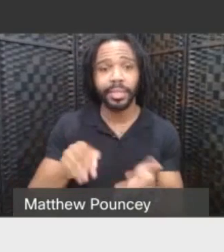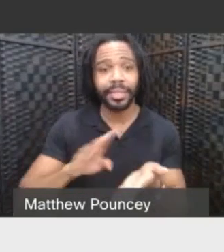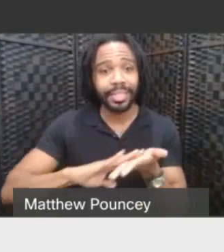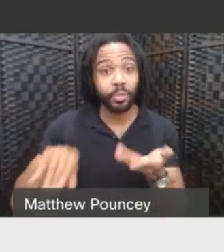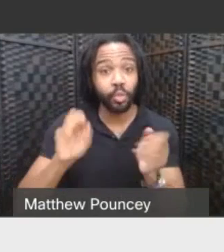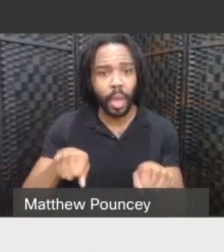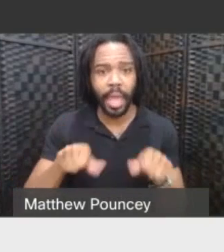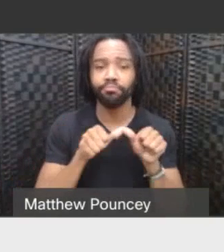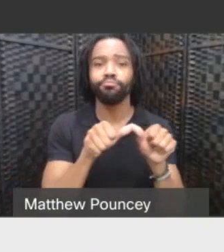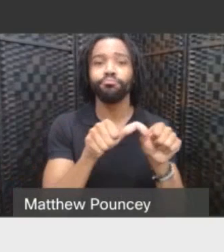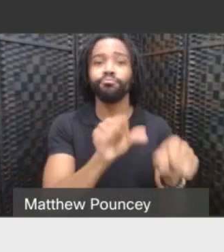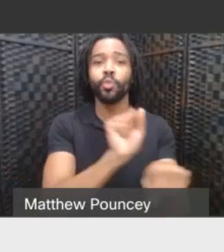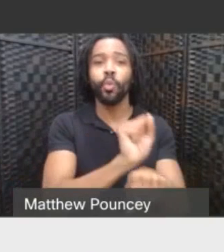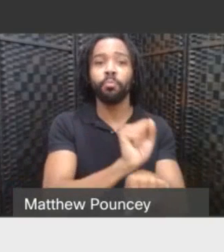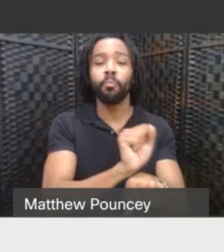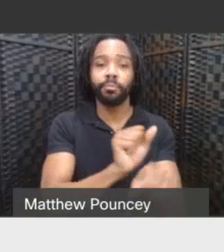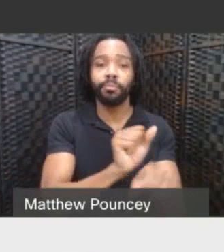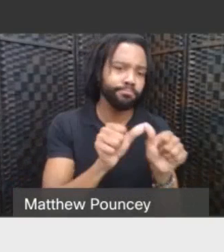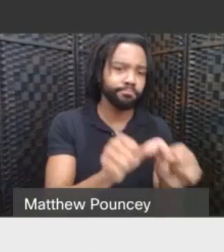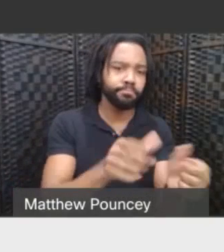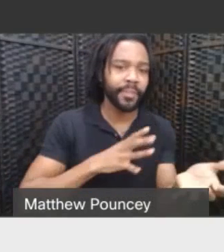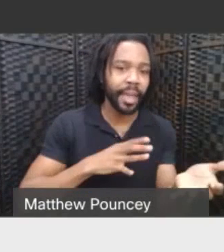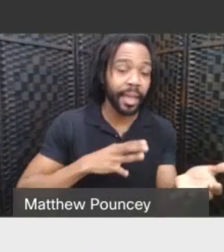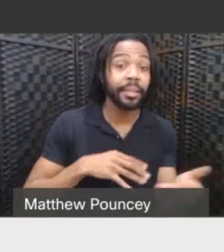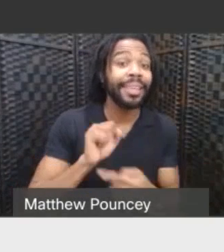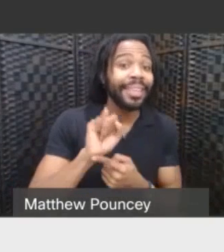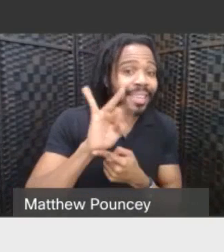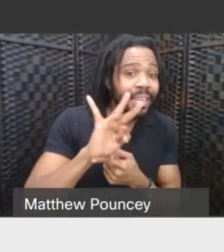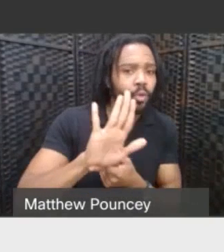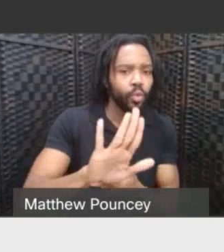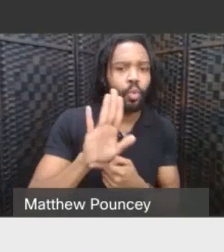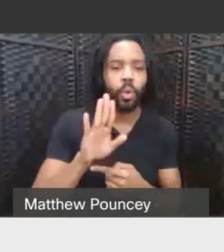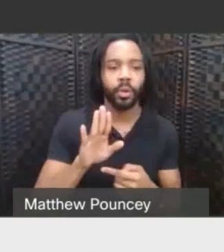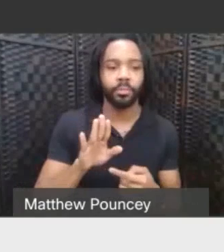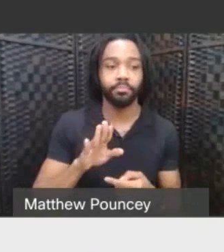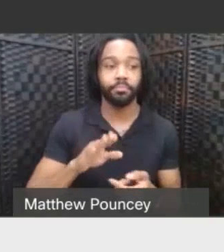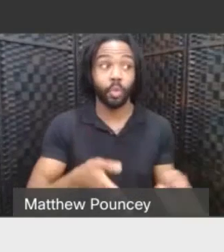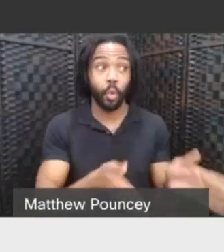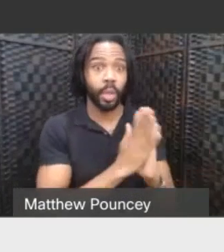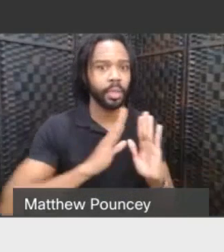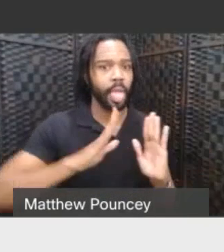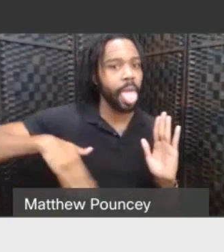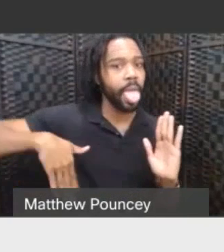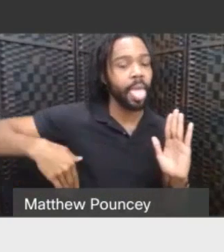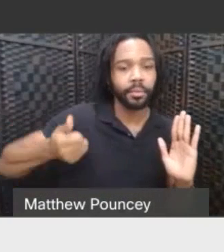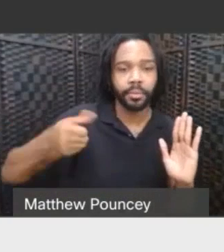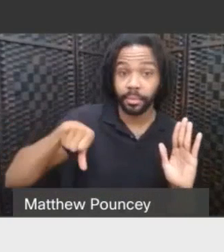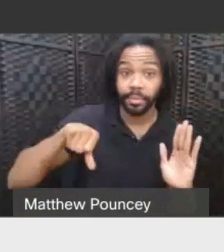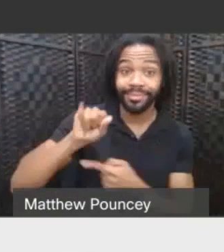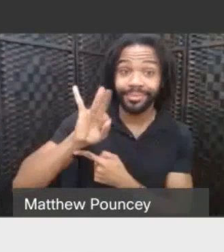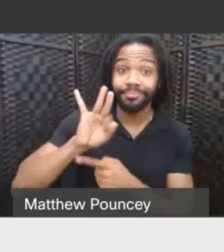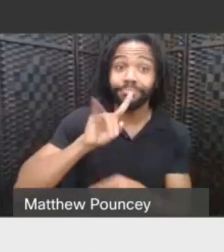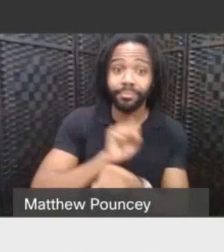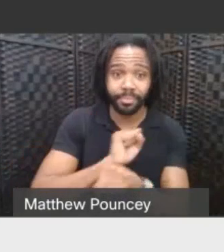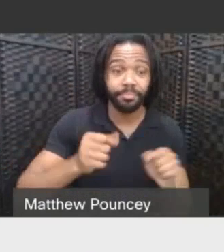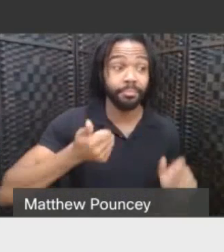to work as long as the exemption has not been denied. If the exemption is denied, they are